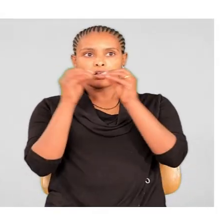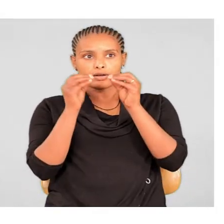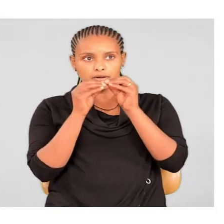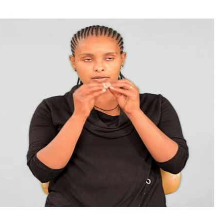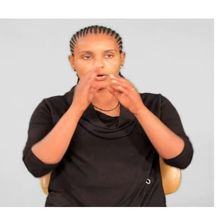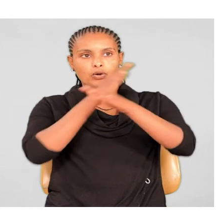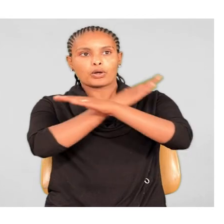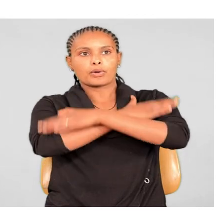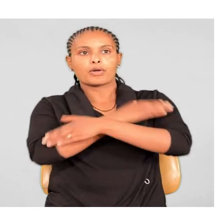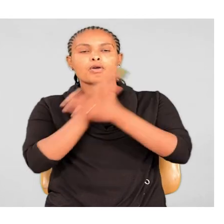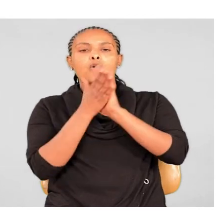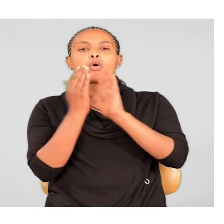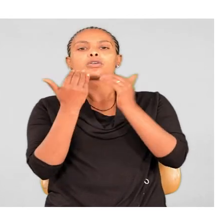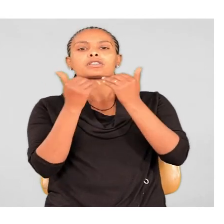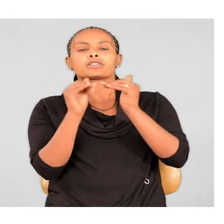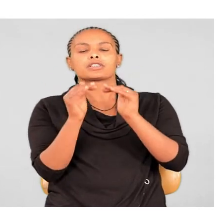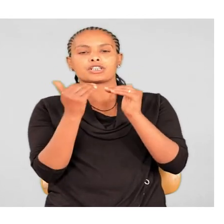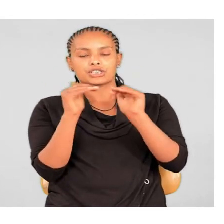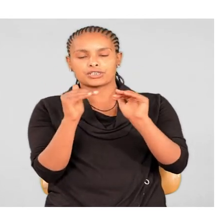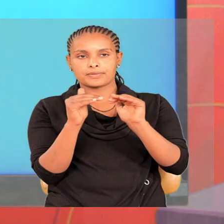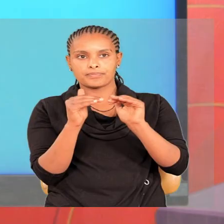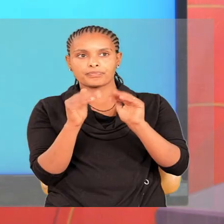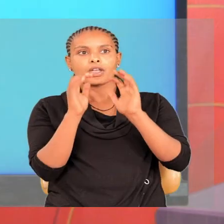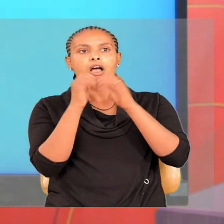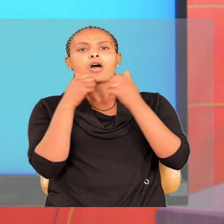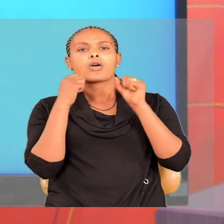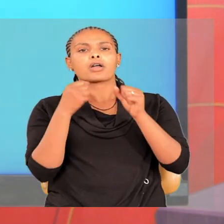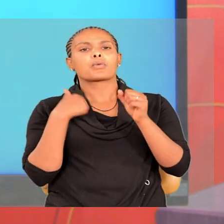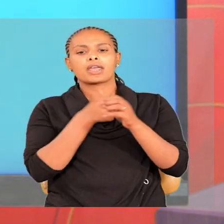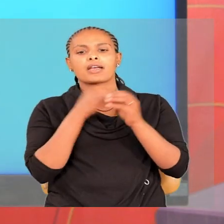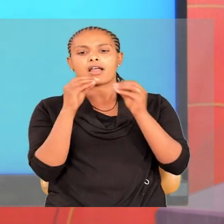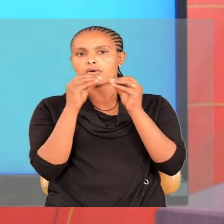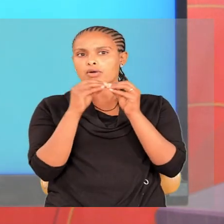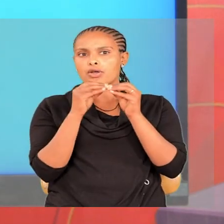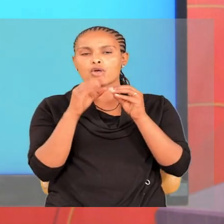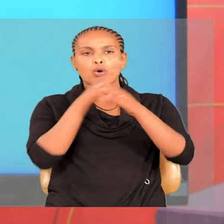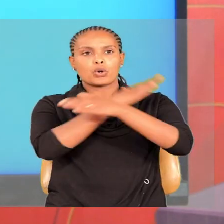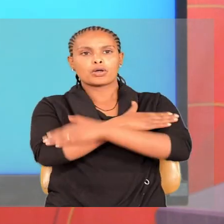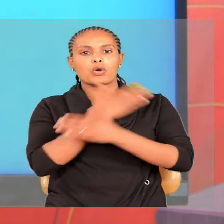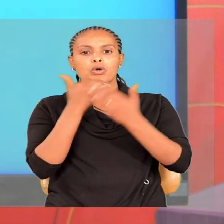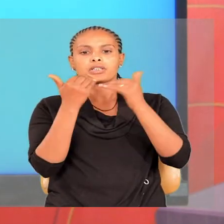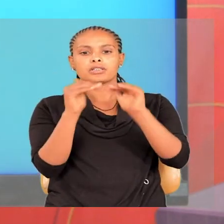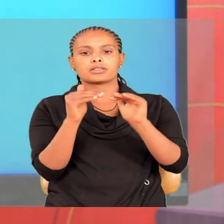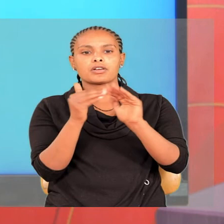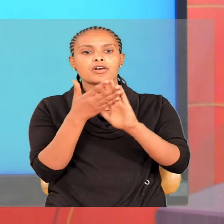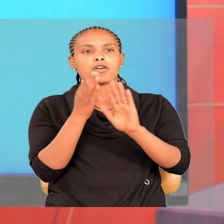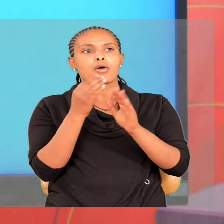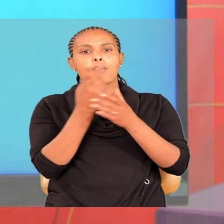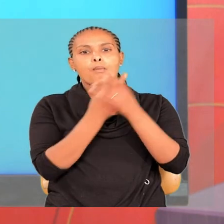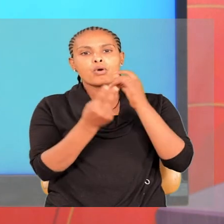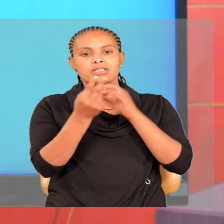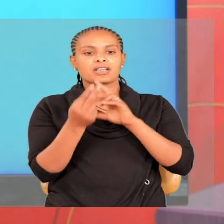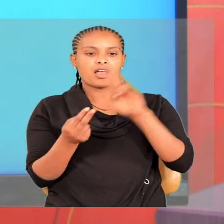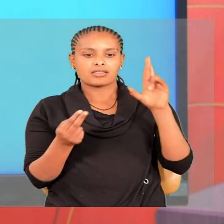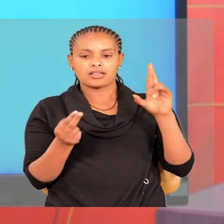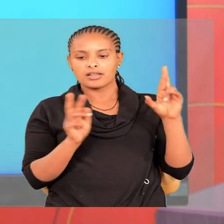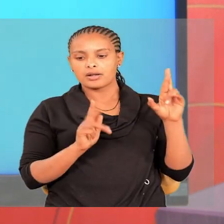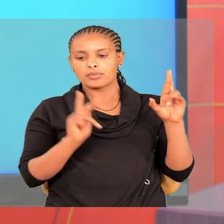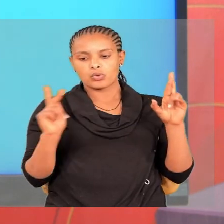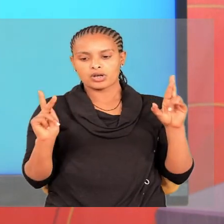Calculating the equilibrium concentrations. How can we calculate equilibrium concentrations of both reactants